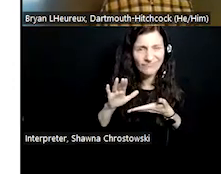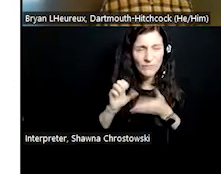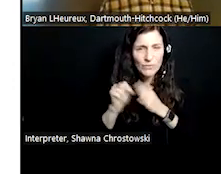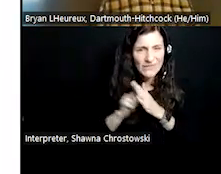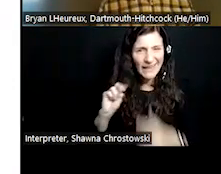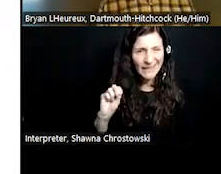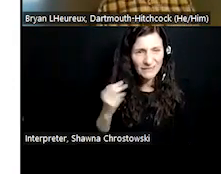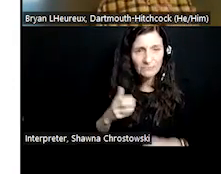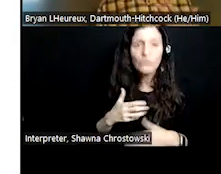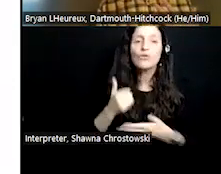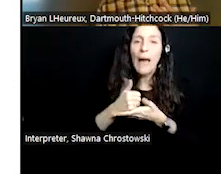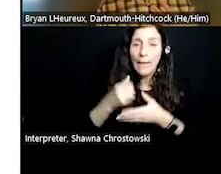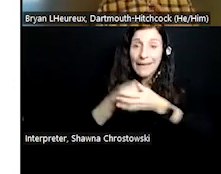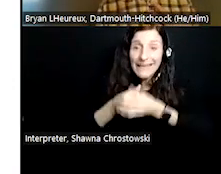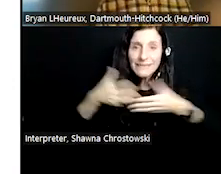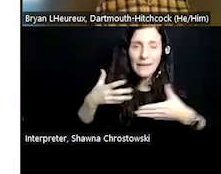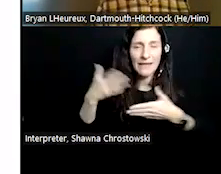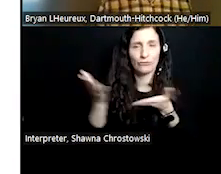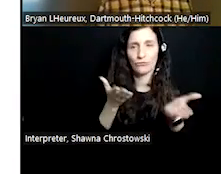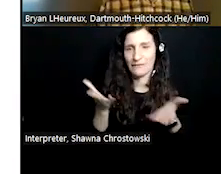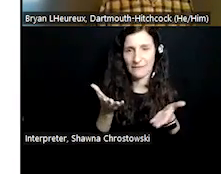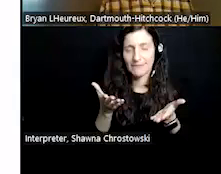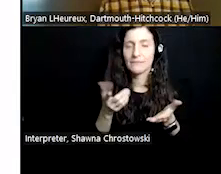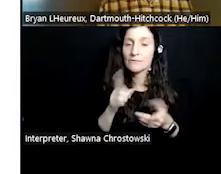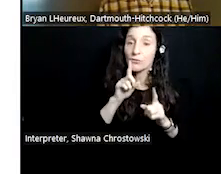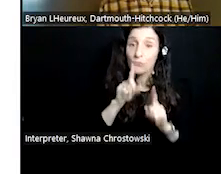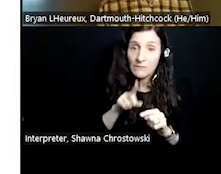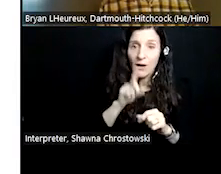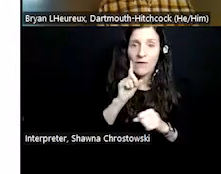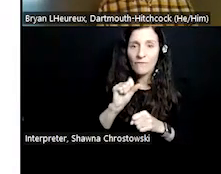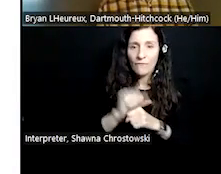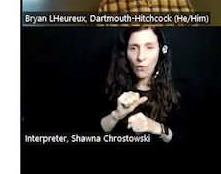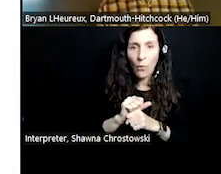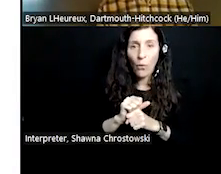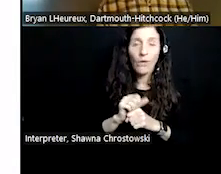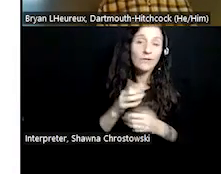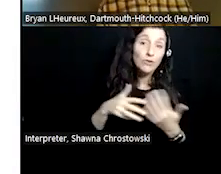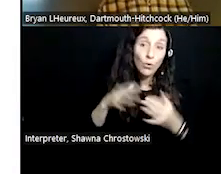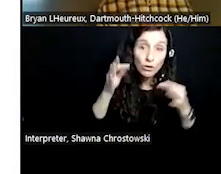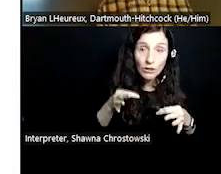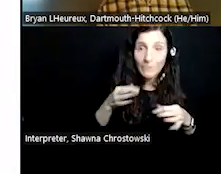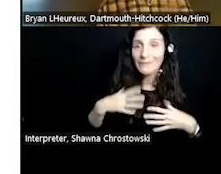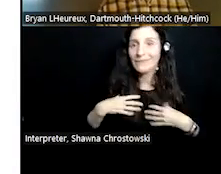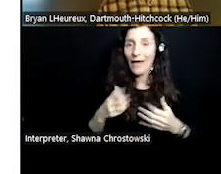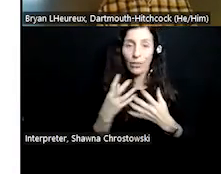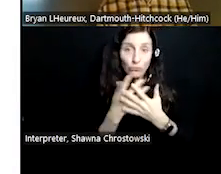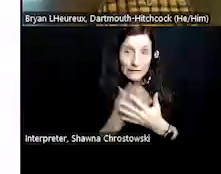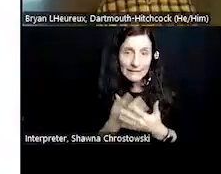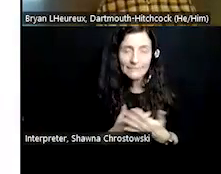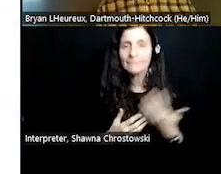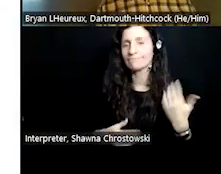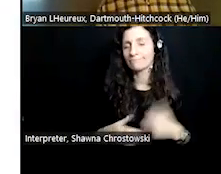those services in order to respond to social determinants of health screening that we were